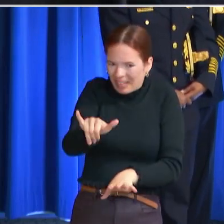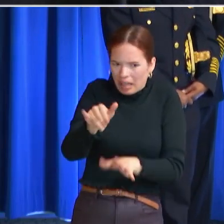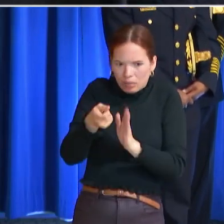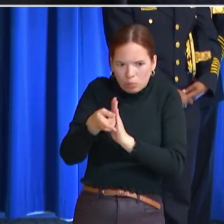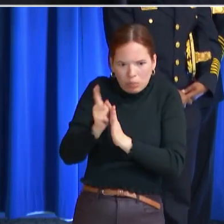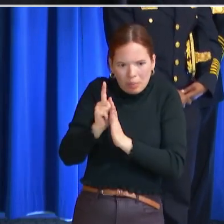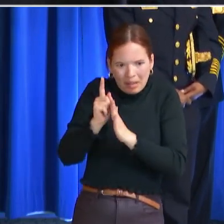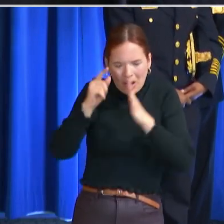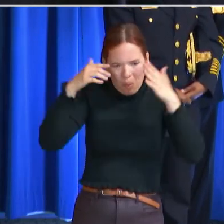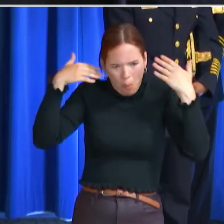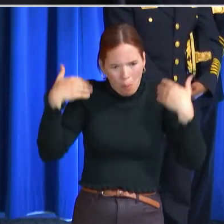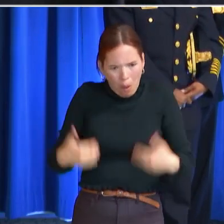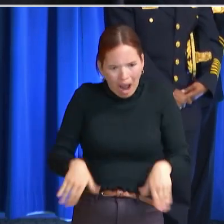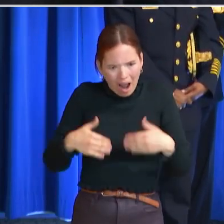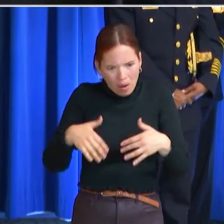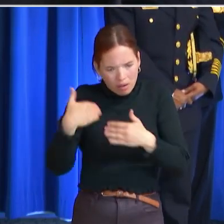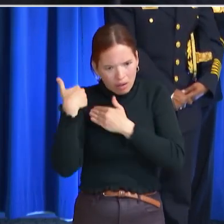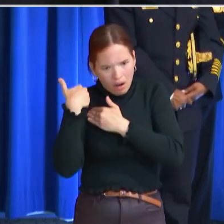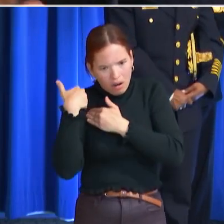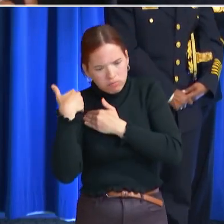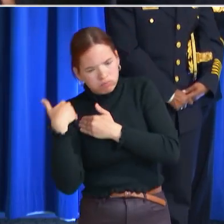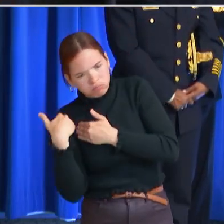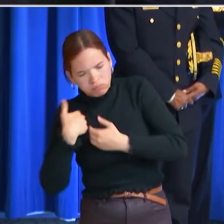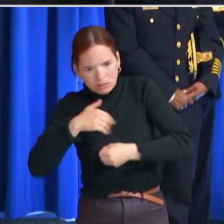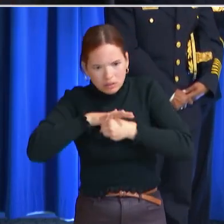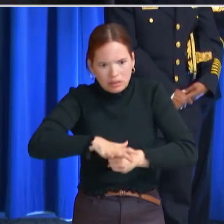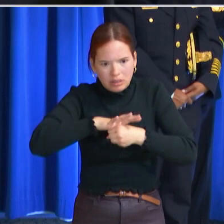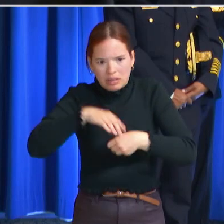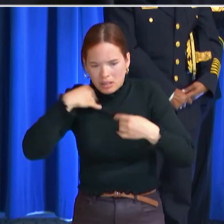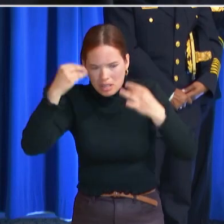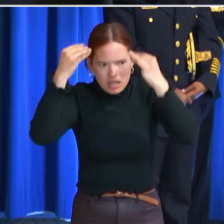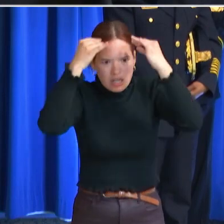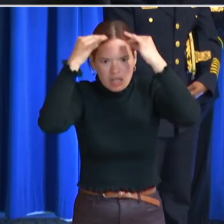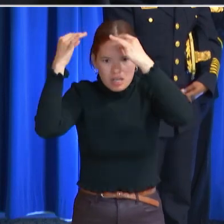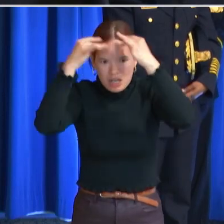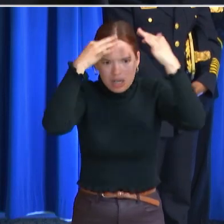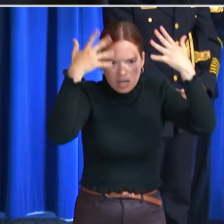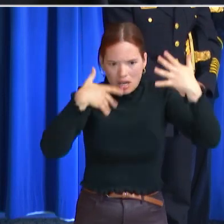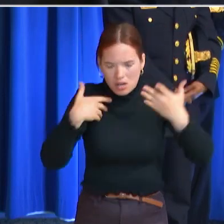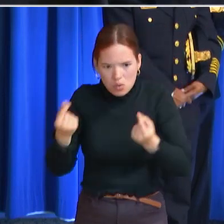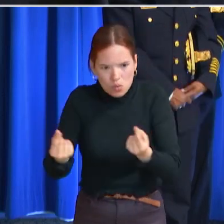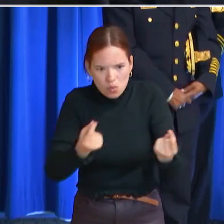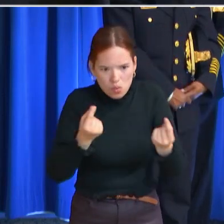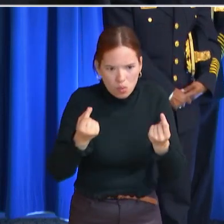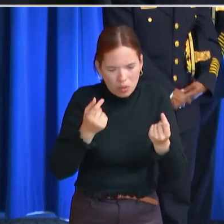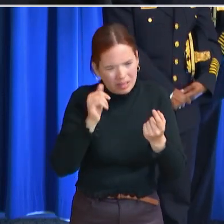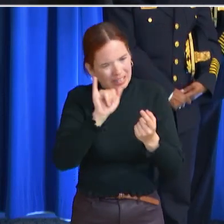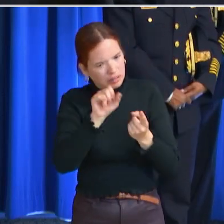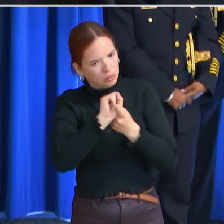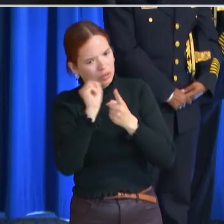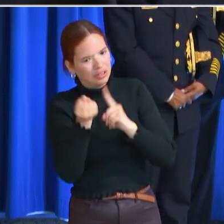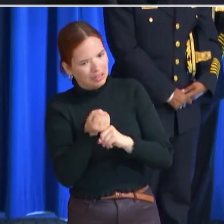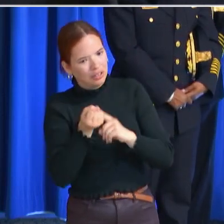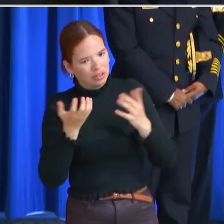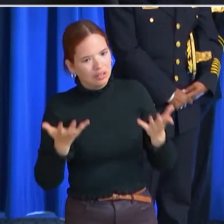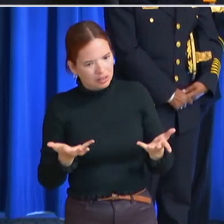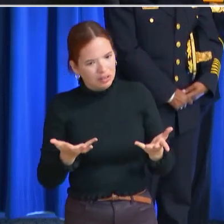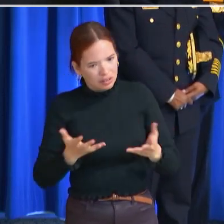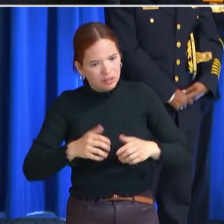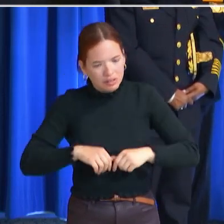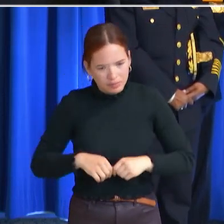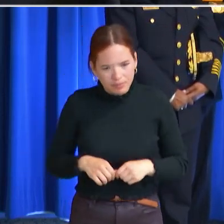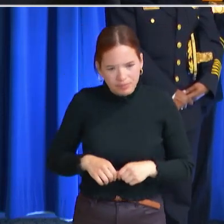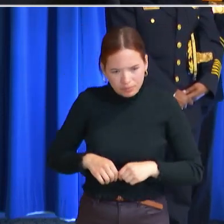carry around with you every single day. I remember when we had the situation up at Edmund Burke School where I had just landed